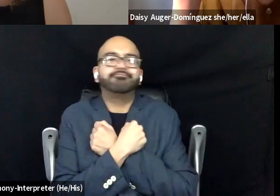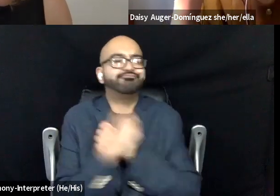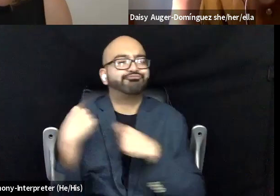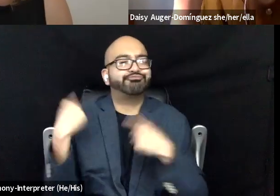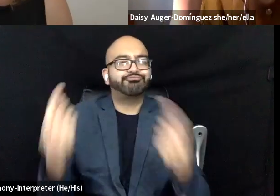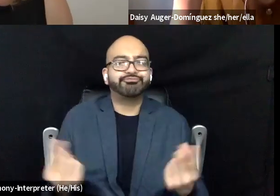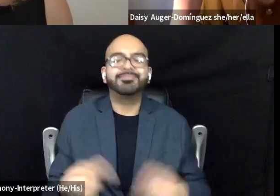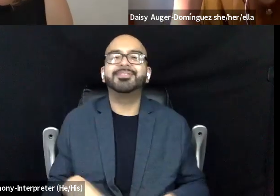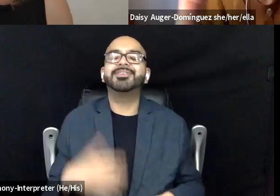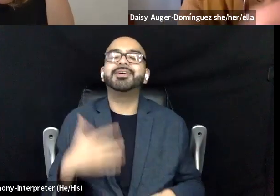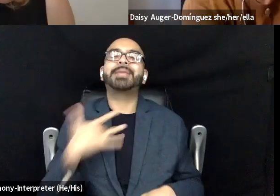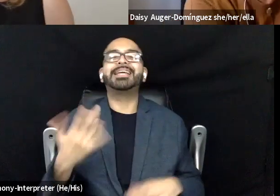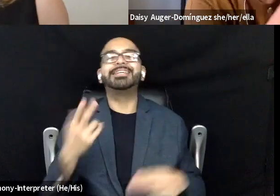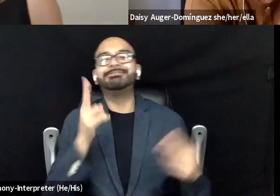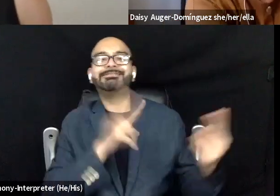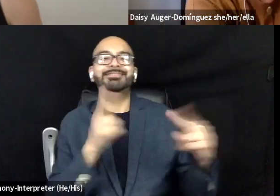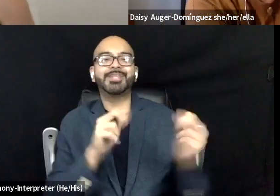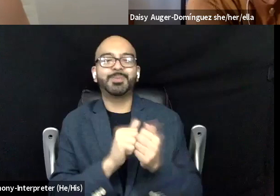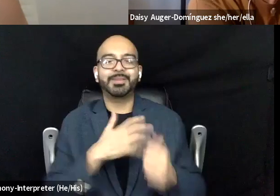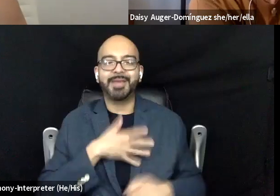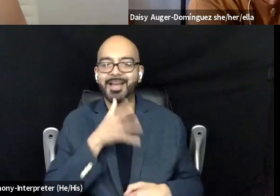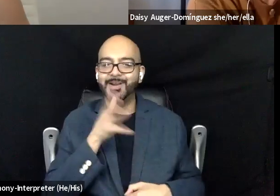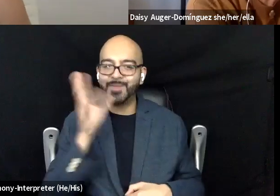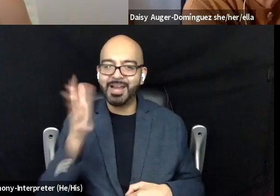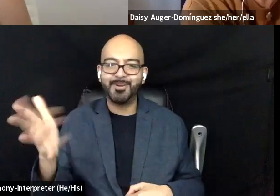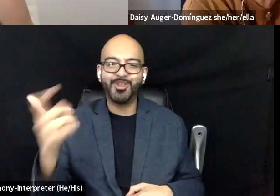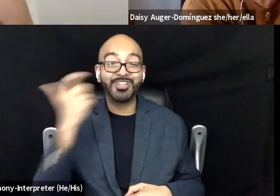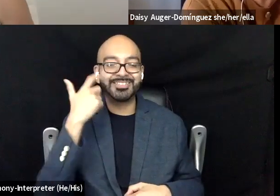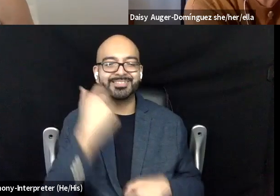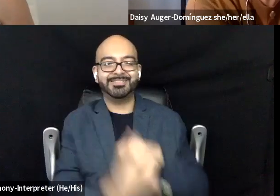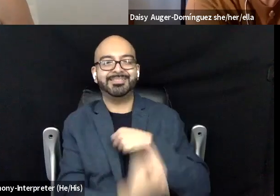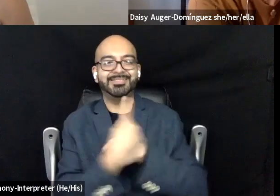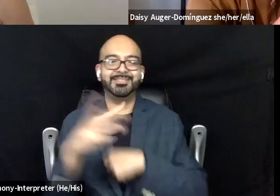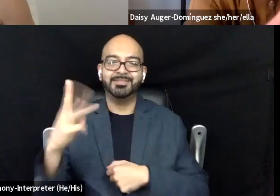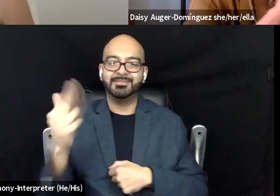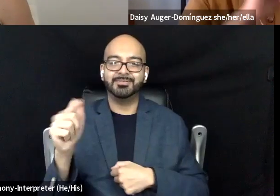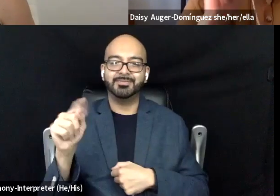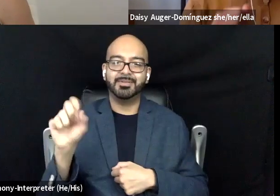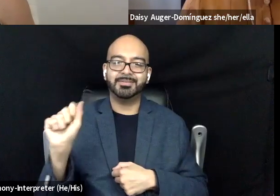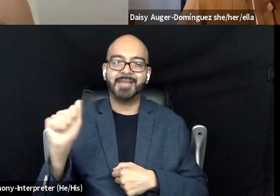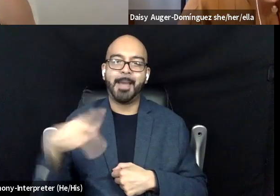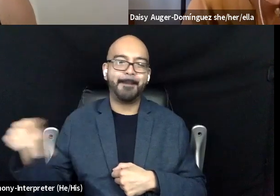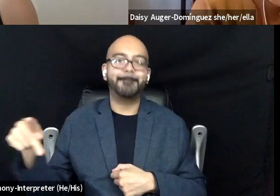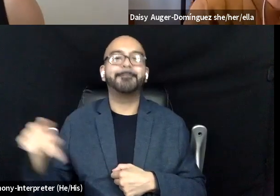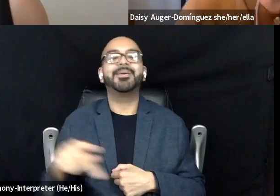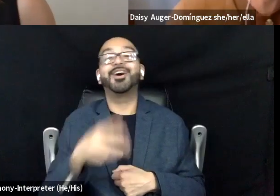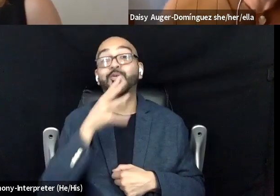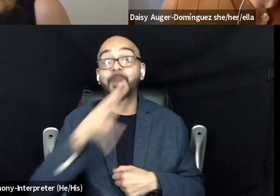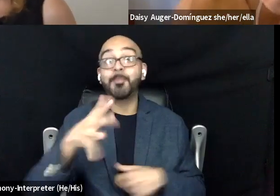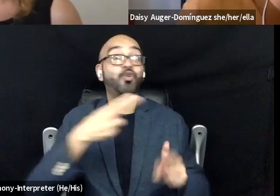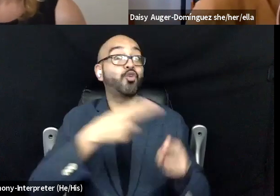I joke with my grandmother, because she literally just sent me a WhatsApp. By the way, my grandmother calls it "What's up," but she just sent